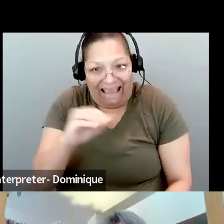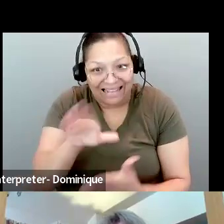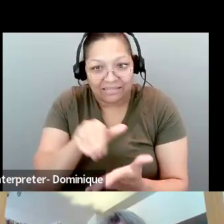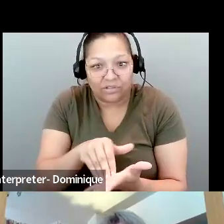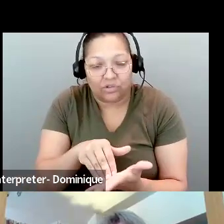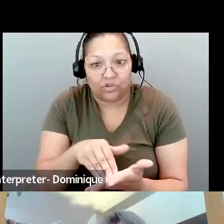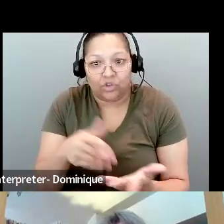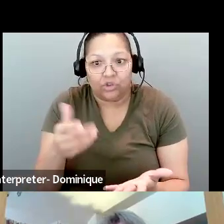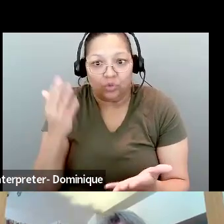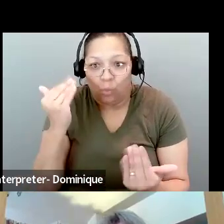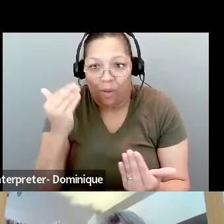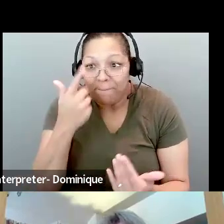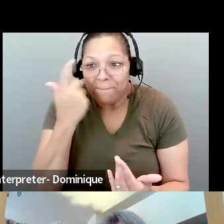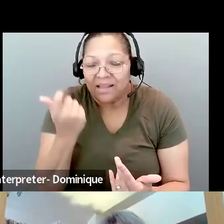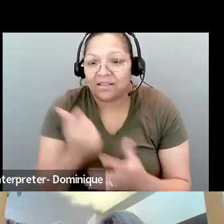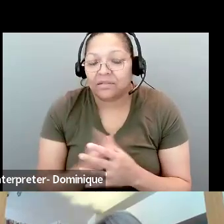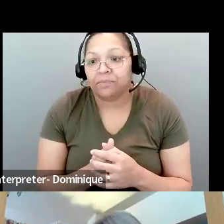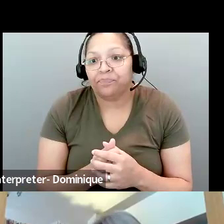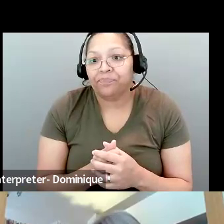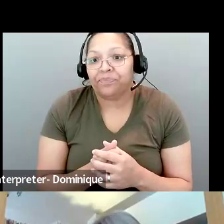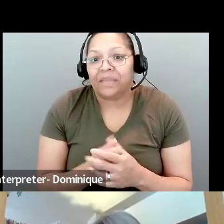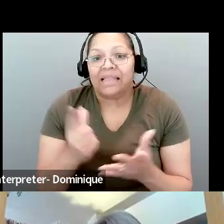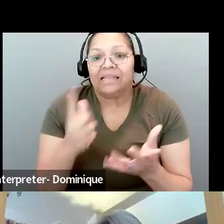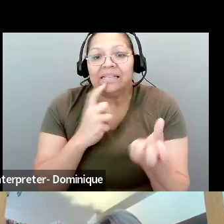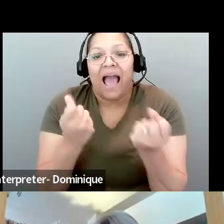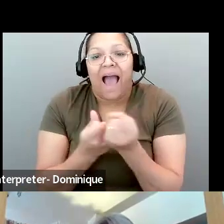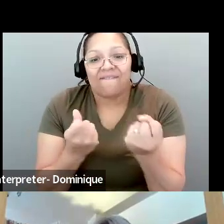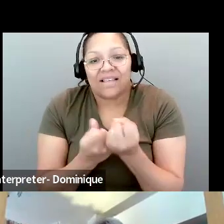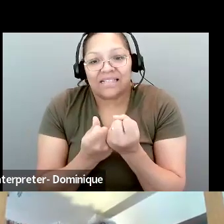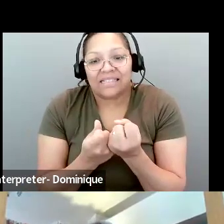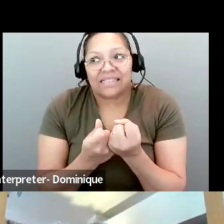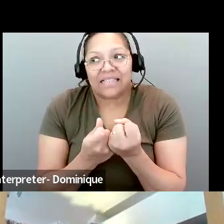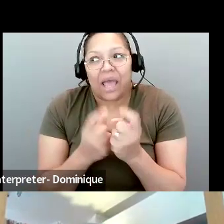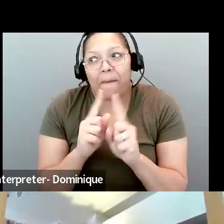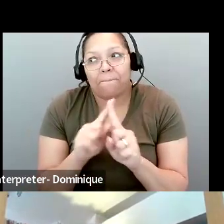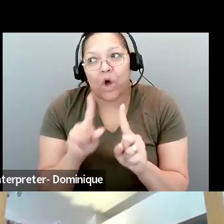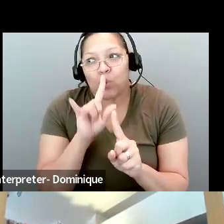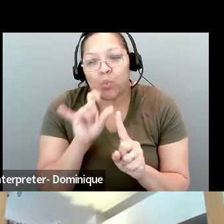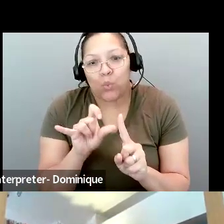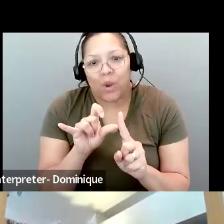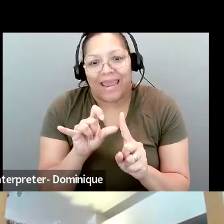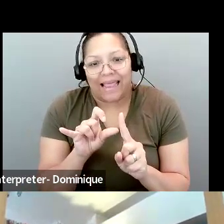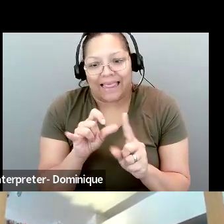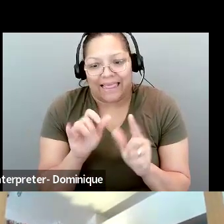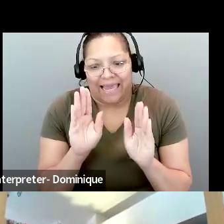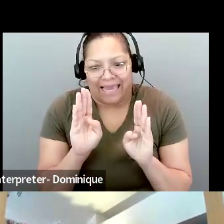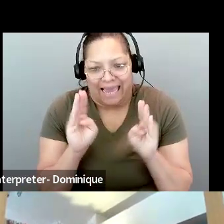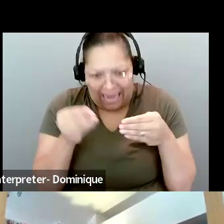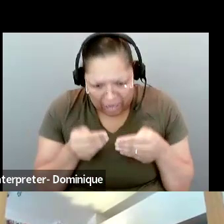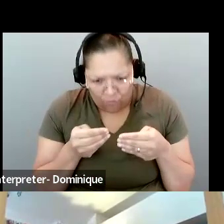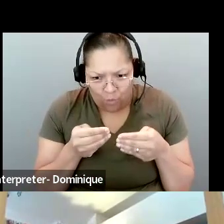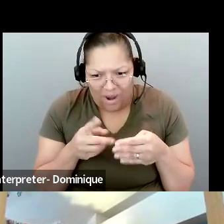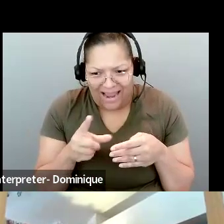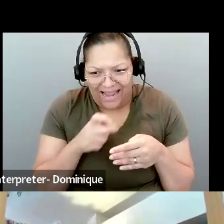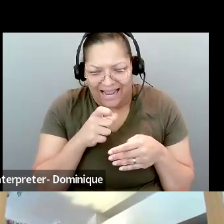because it's advocacy, but inward, really. I mean, it's not even outreach. It's not advocacy. It's